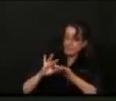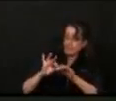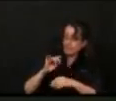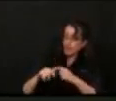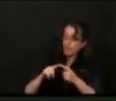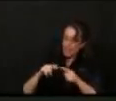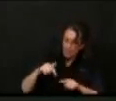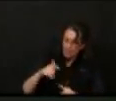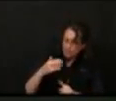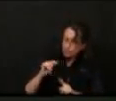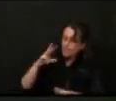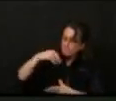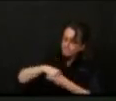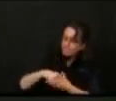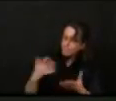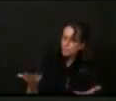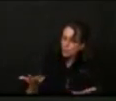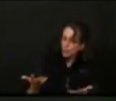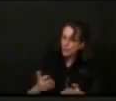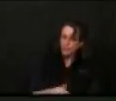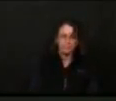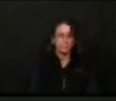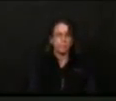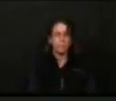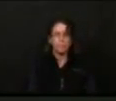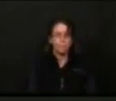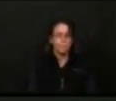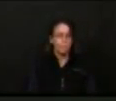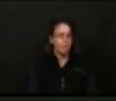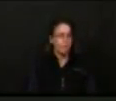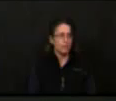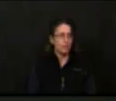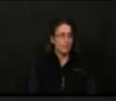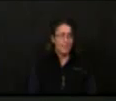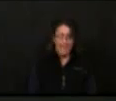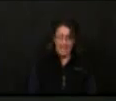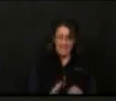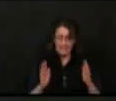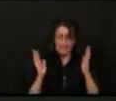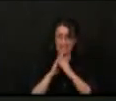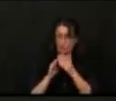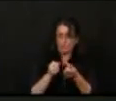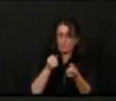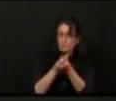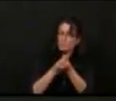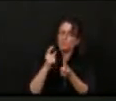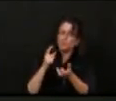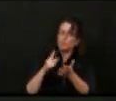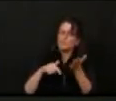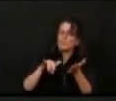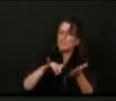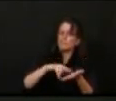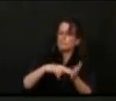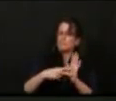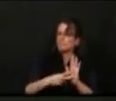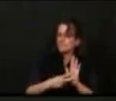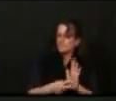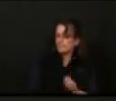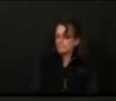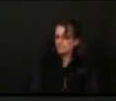specifically what you're applying for. Okay. And the role that the town sponsorship would play in that application.